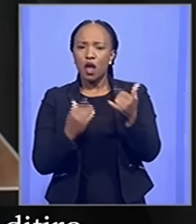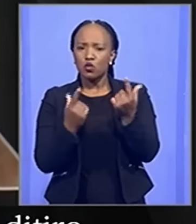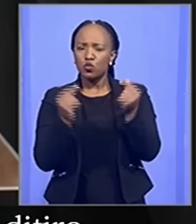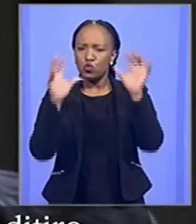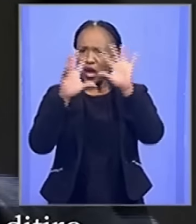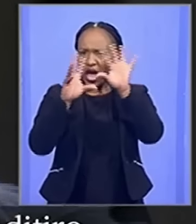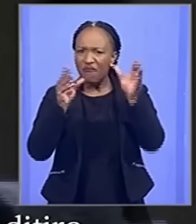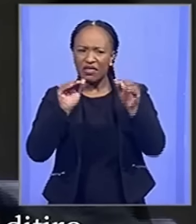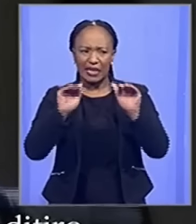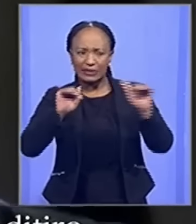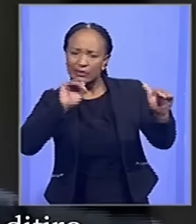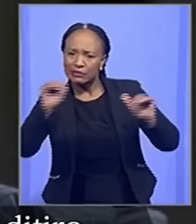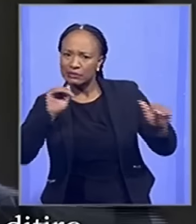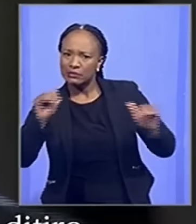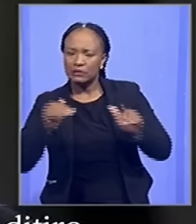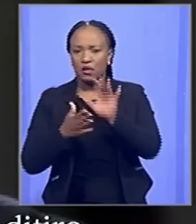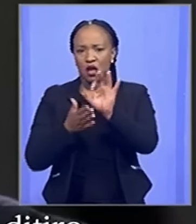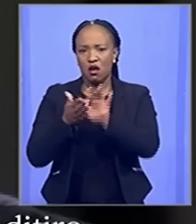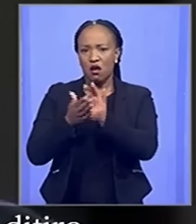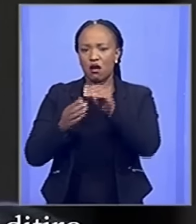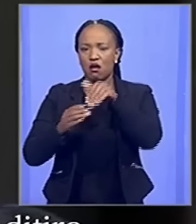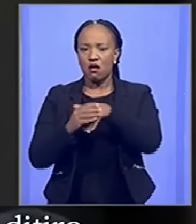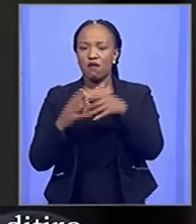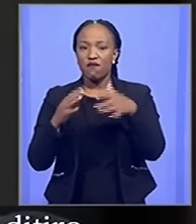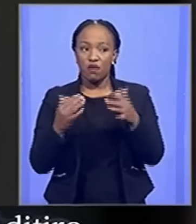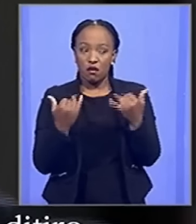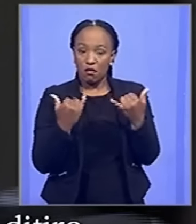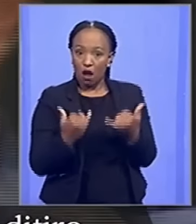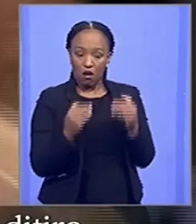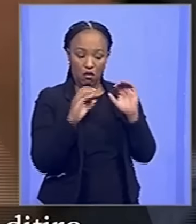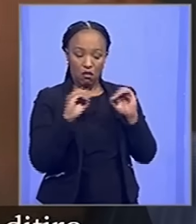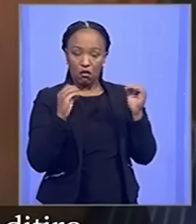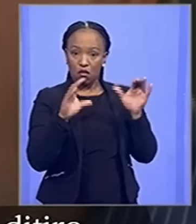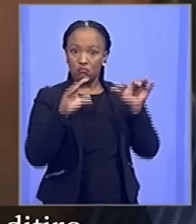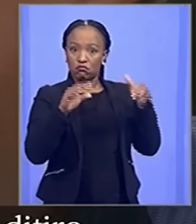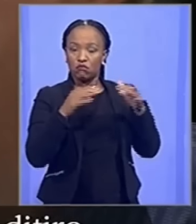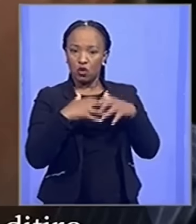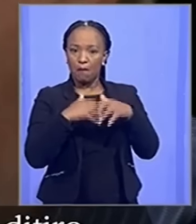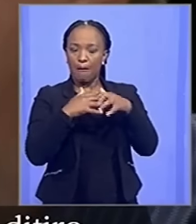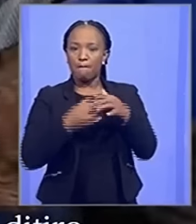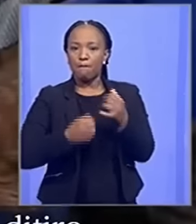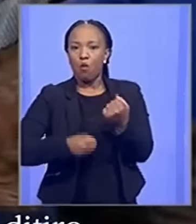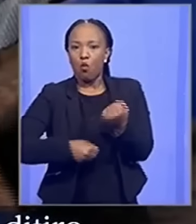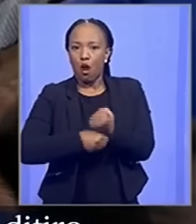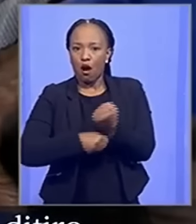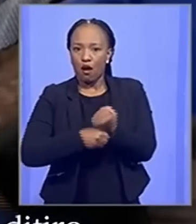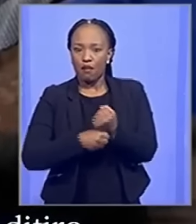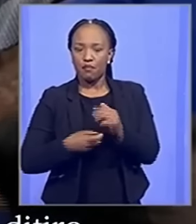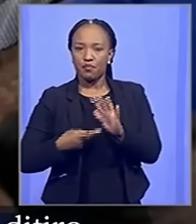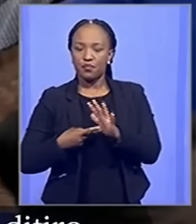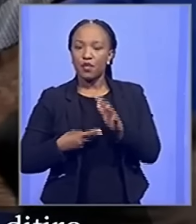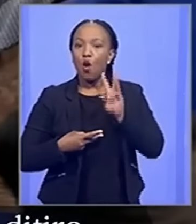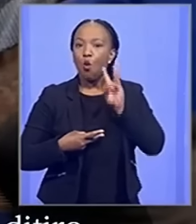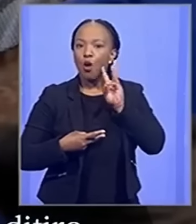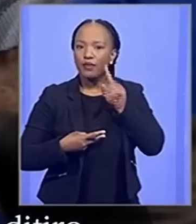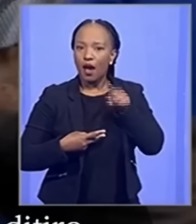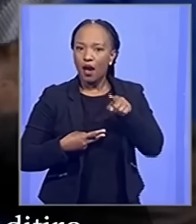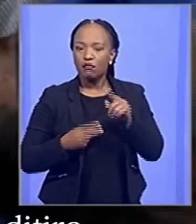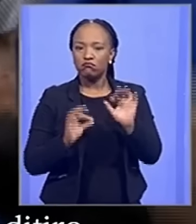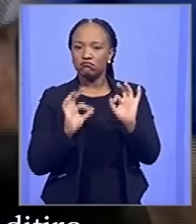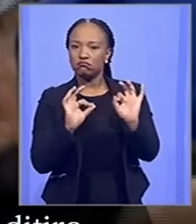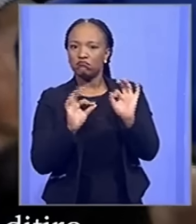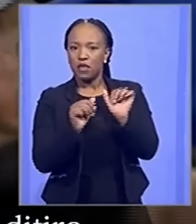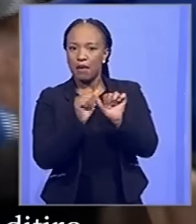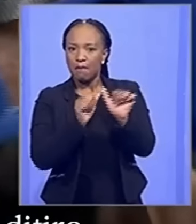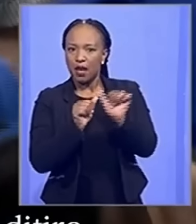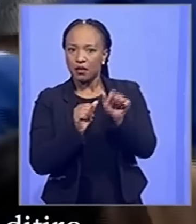dintsi. Maikemisetso magolo a lekoko ke go tlhola ditiro, lenaane le le tokafetseng la tlamelo ya metsi le go fedisa kgaogo